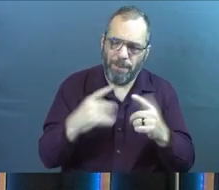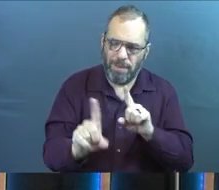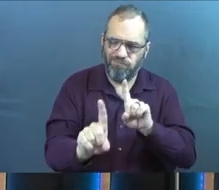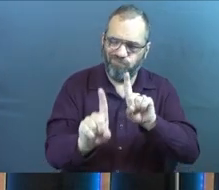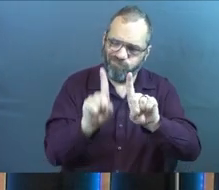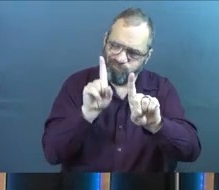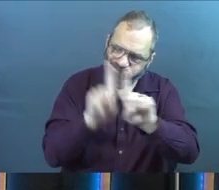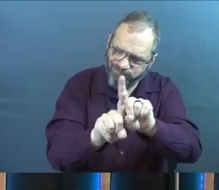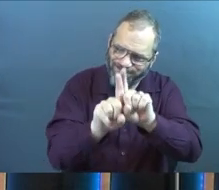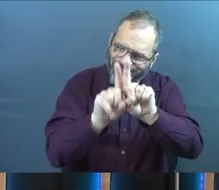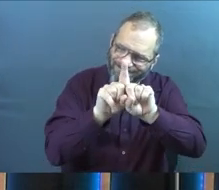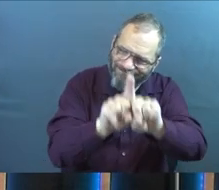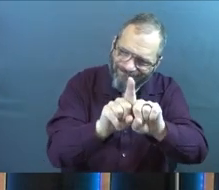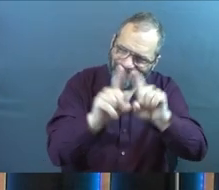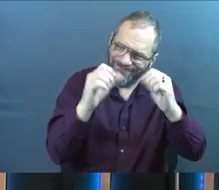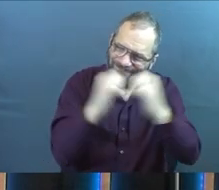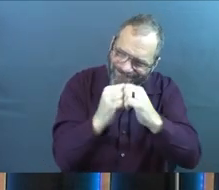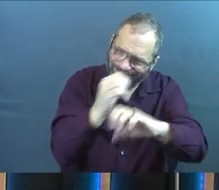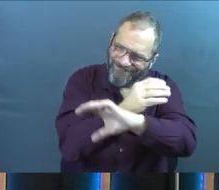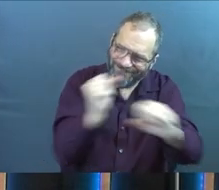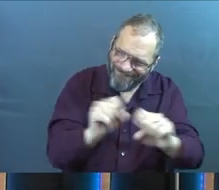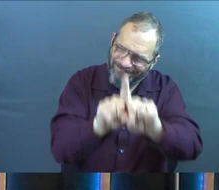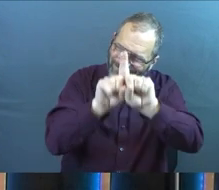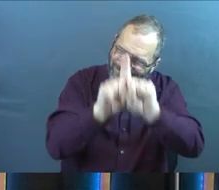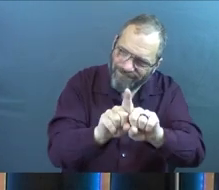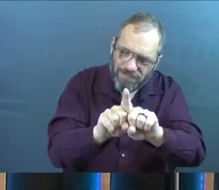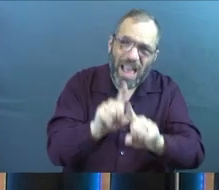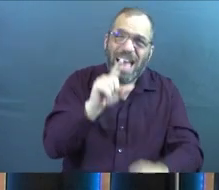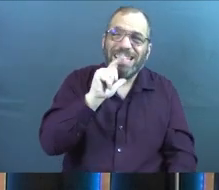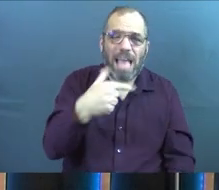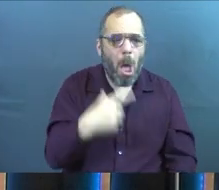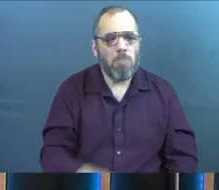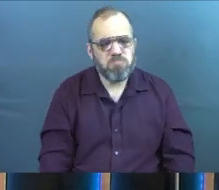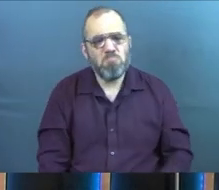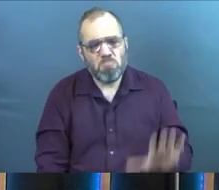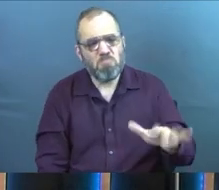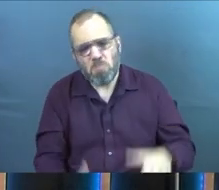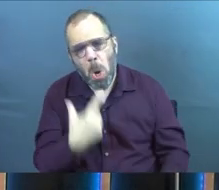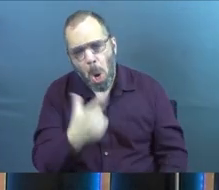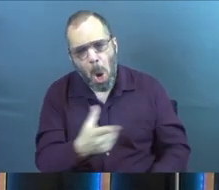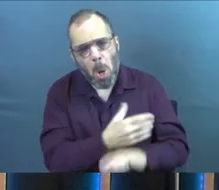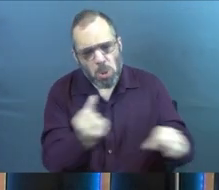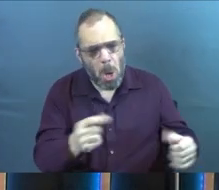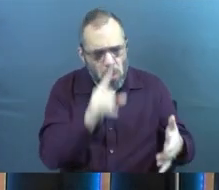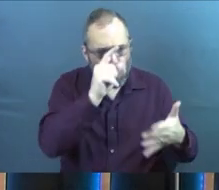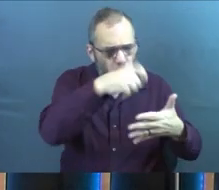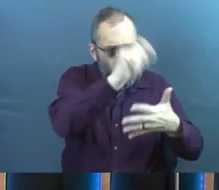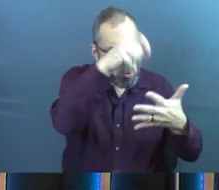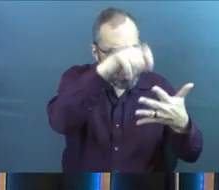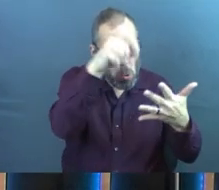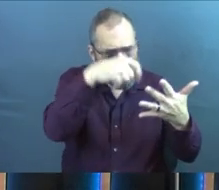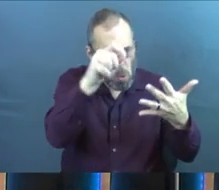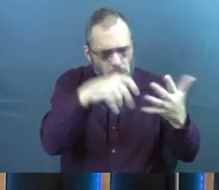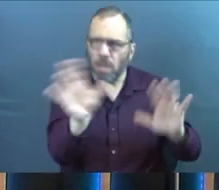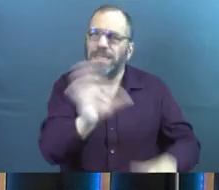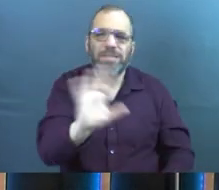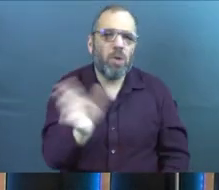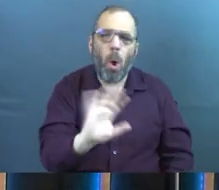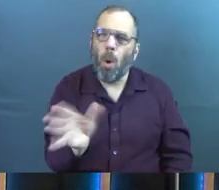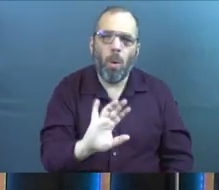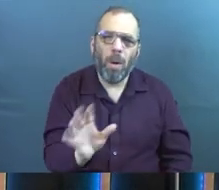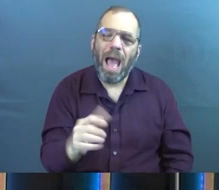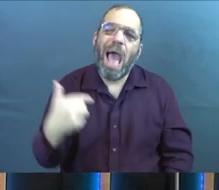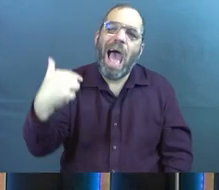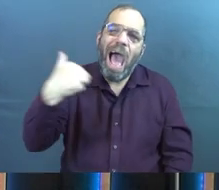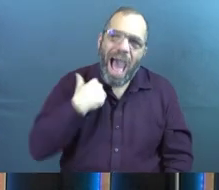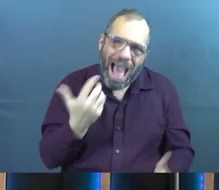close to us through that salvation, be near to us. He's not just saying, not just saving us to check the box and say, "I'm God and I did what I was supposed to do."